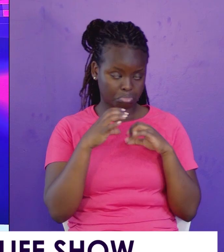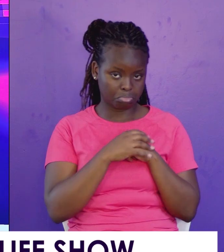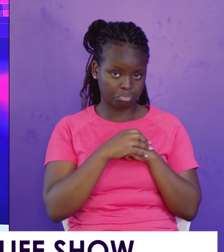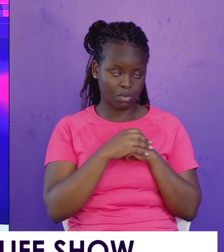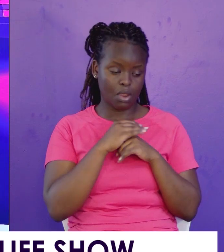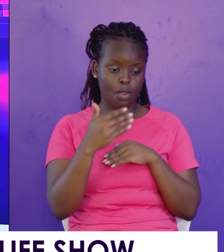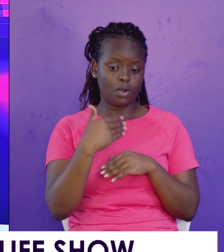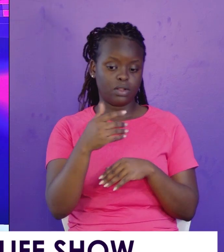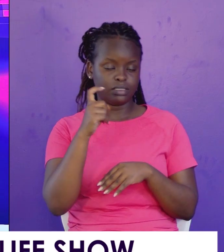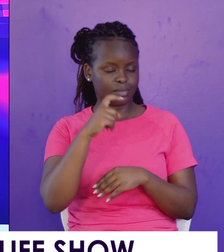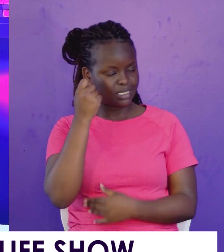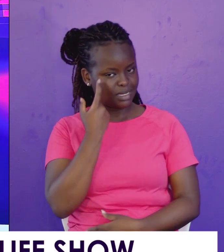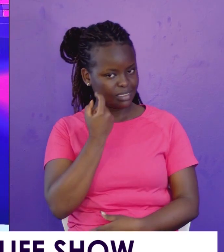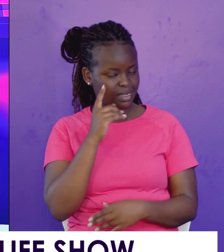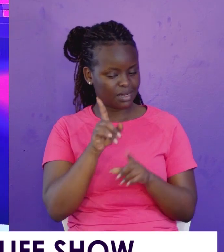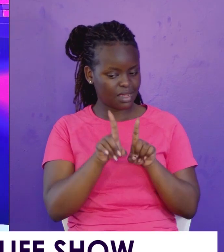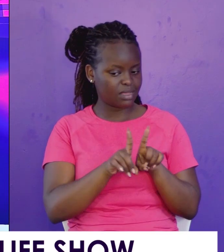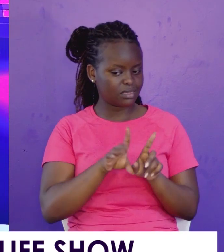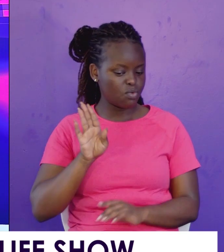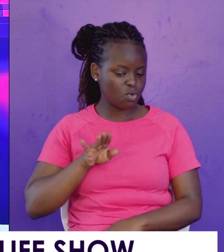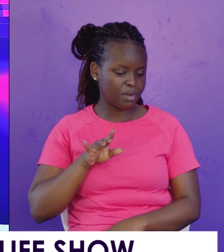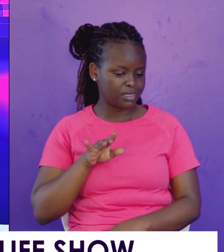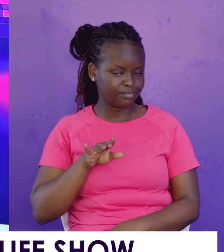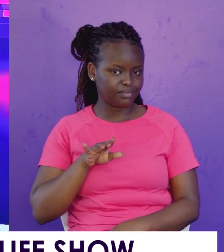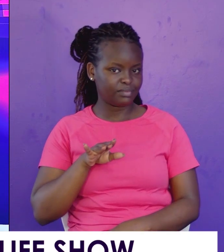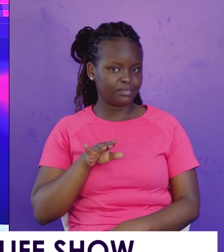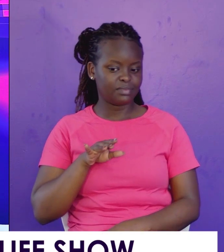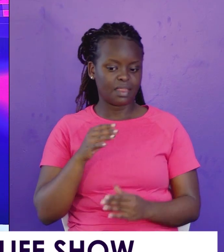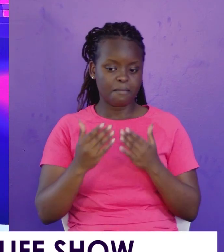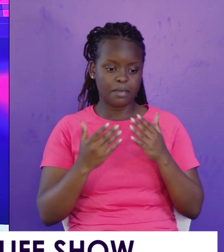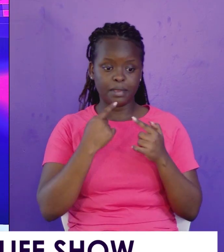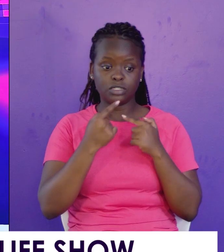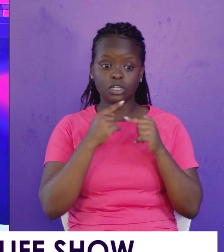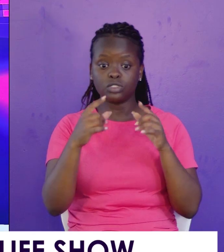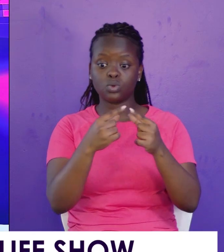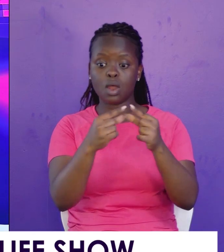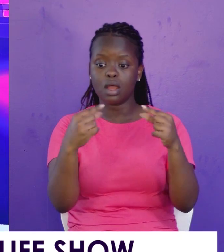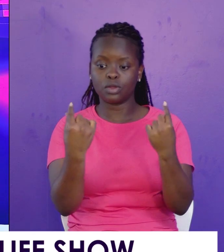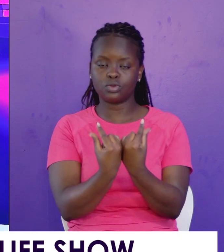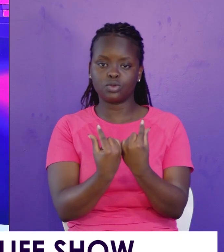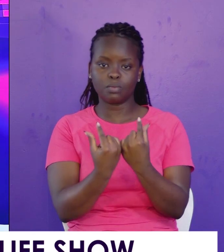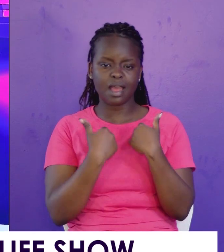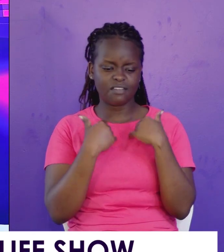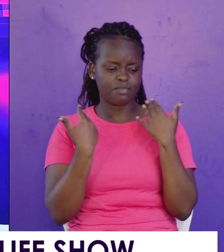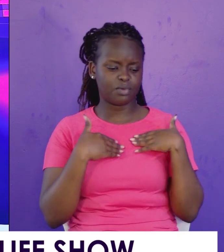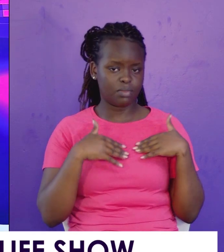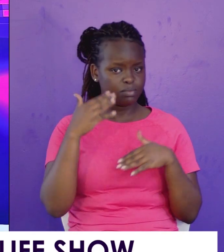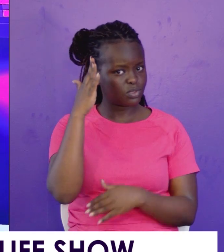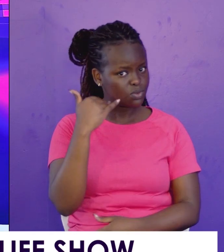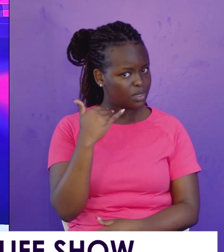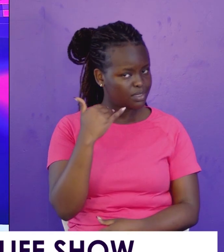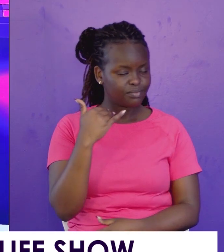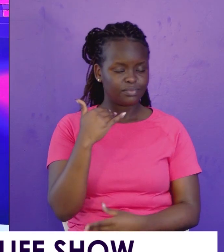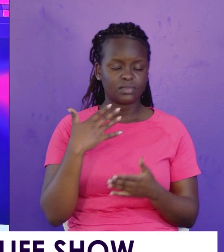must always understand that as a woman addressing, say, a crowd, for instance, they've had problems because somebody